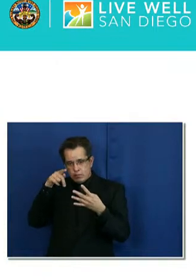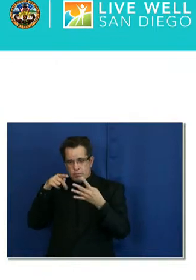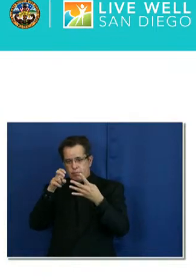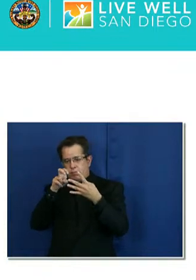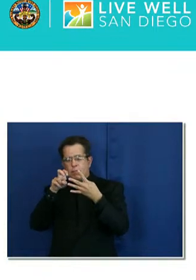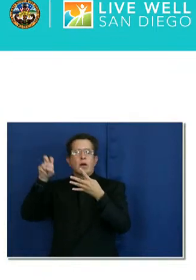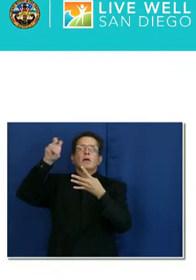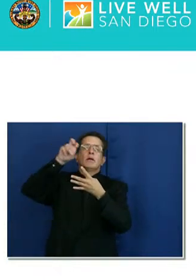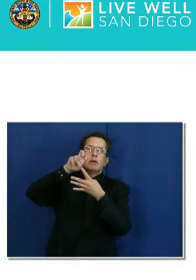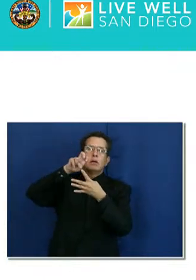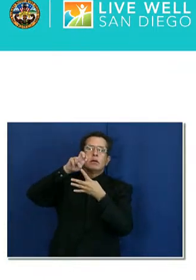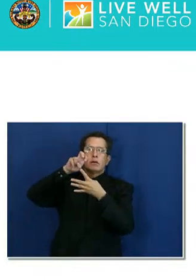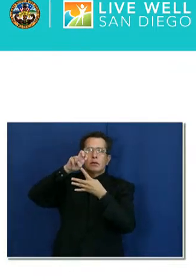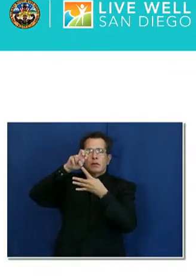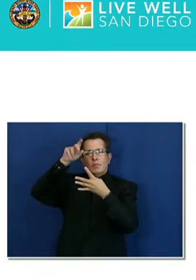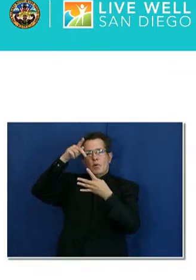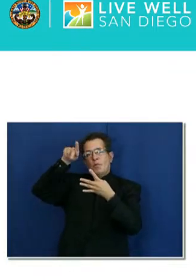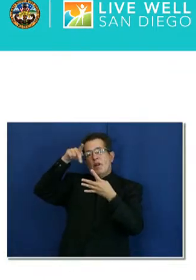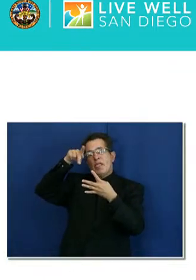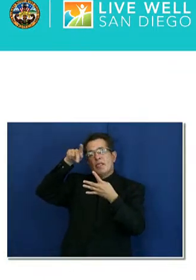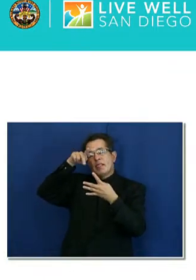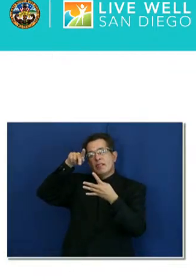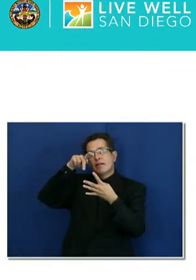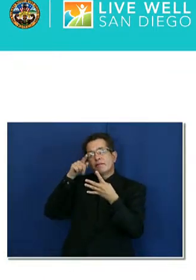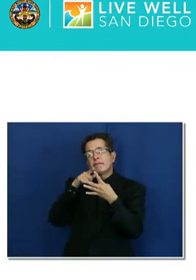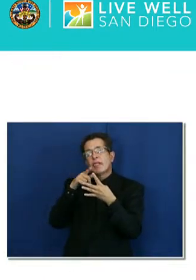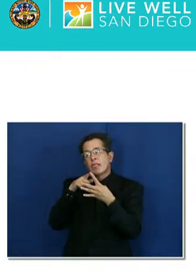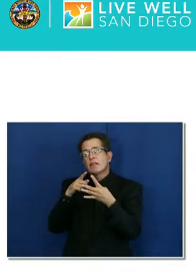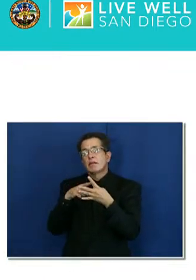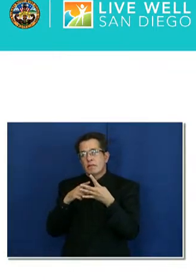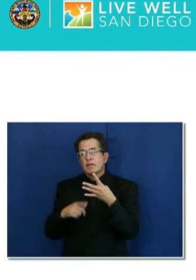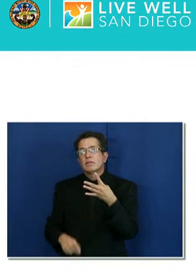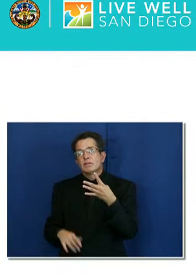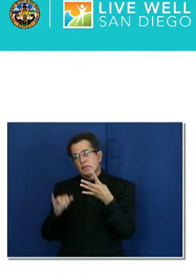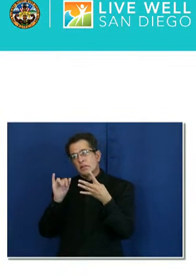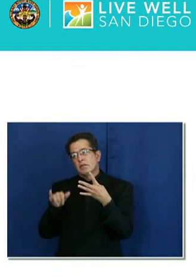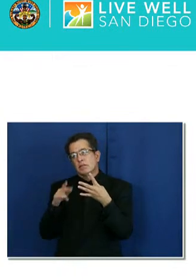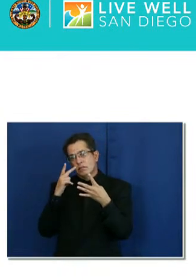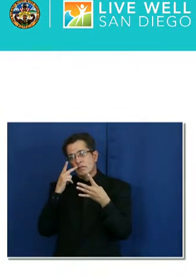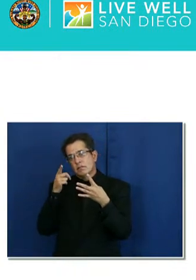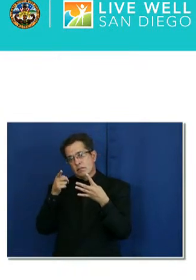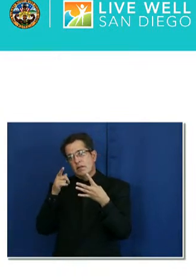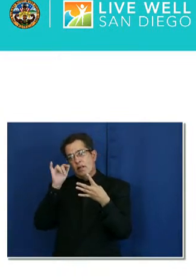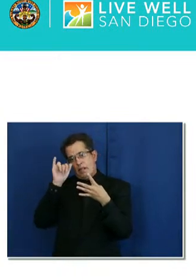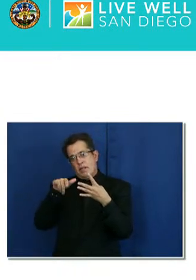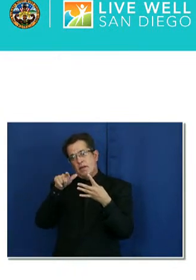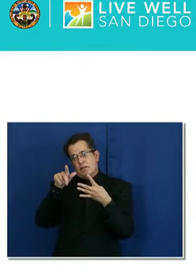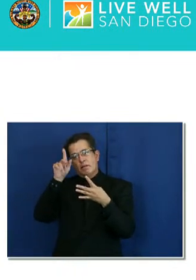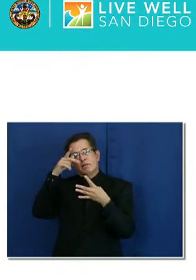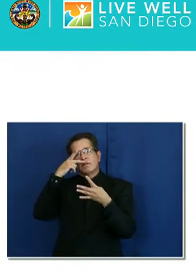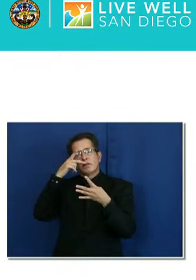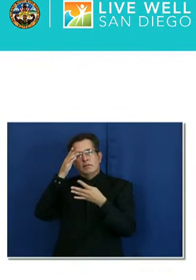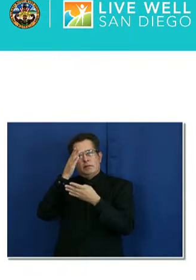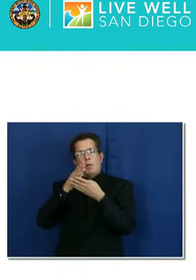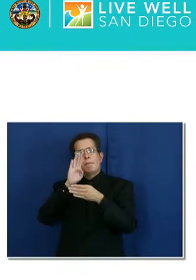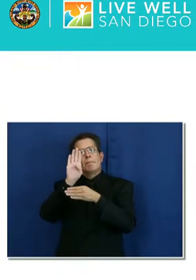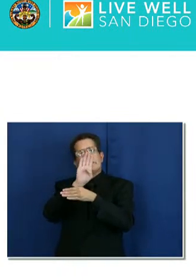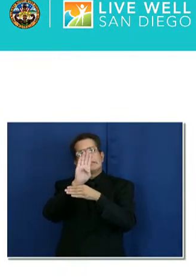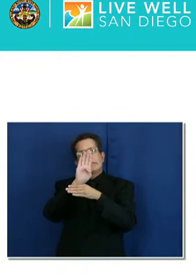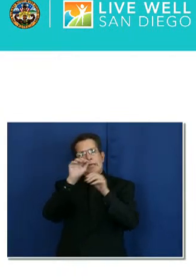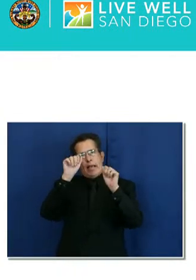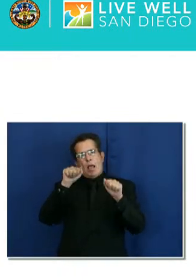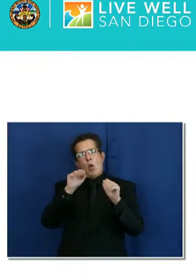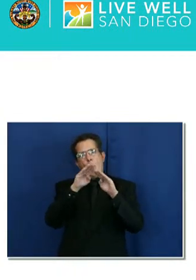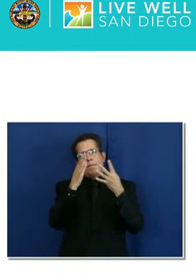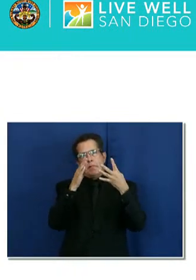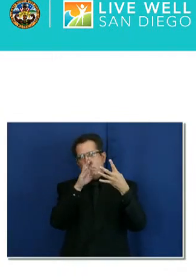1 data, then the left side would be the businesses that could be open. The